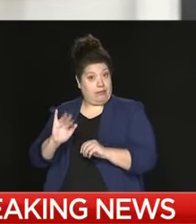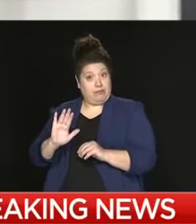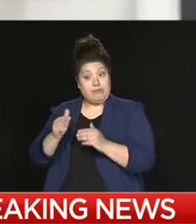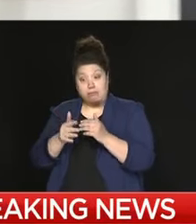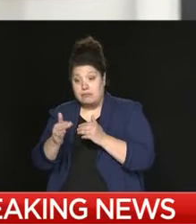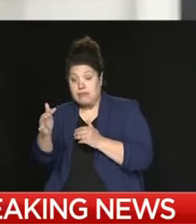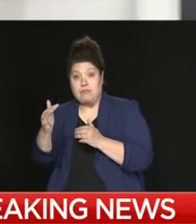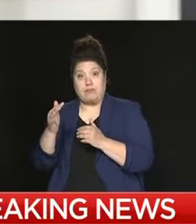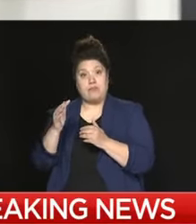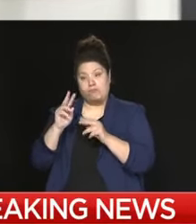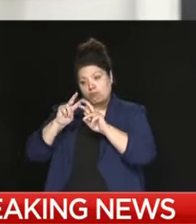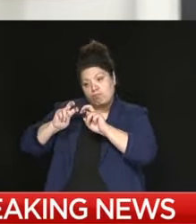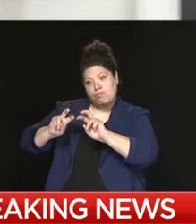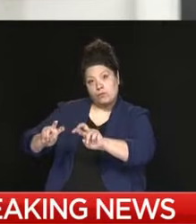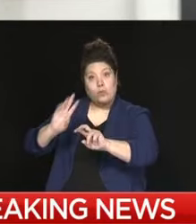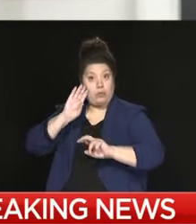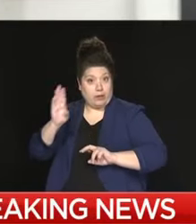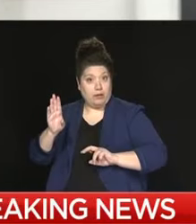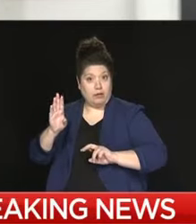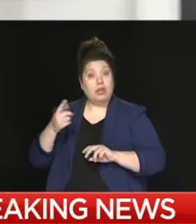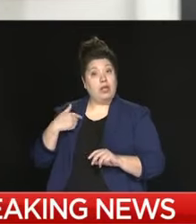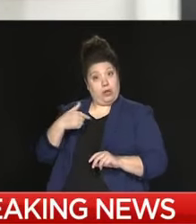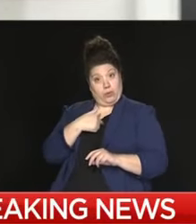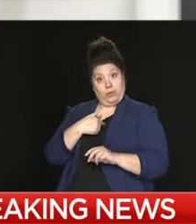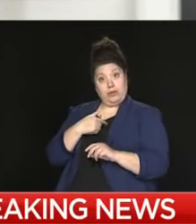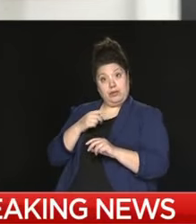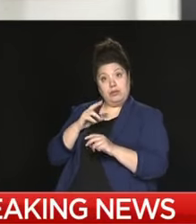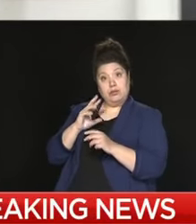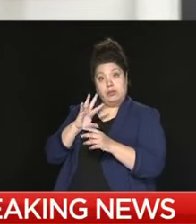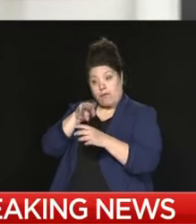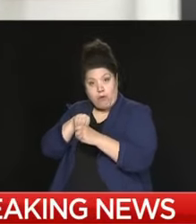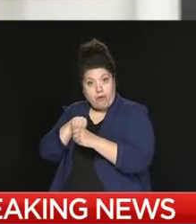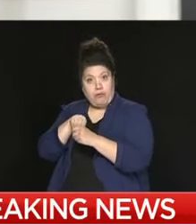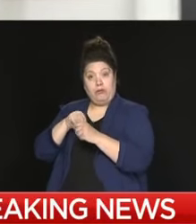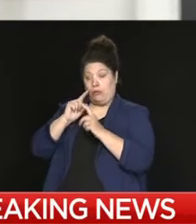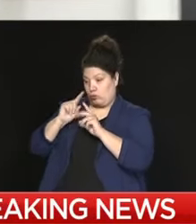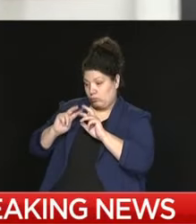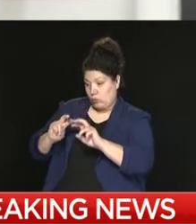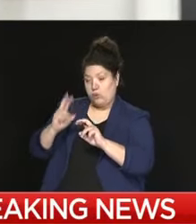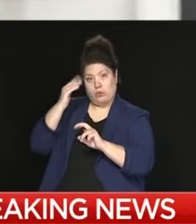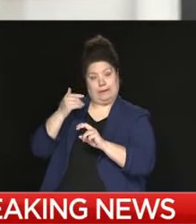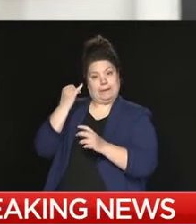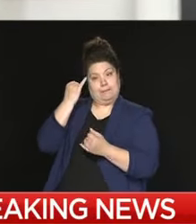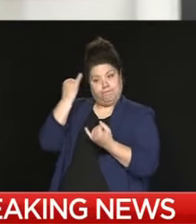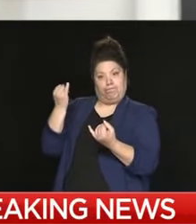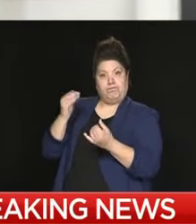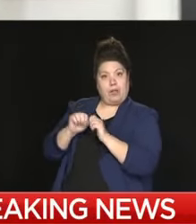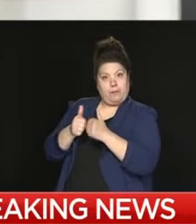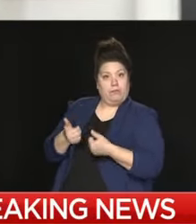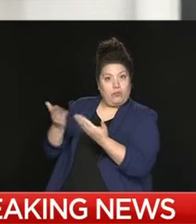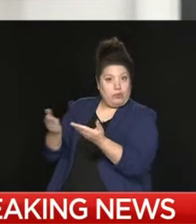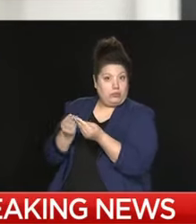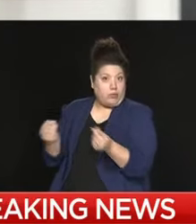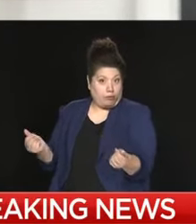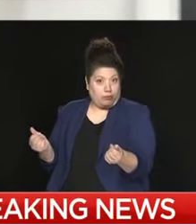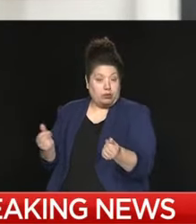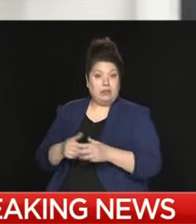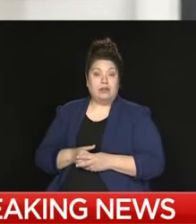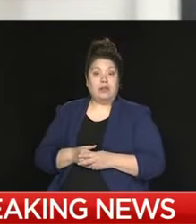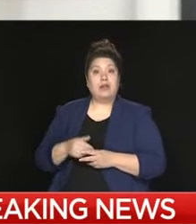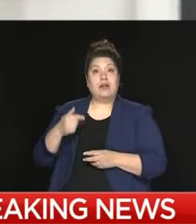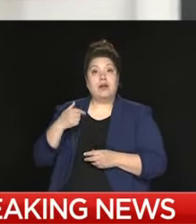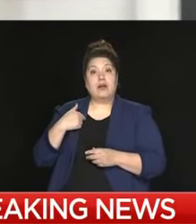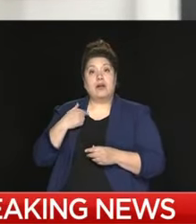We will be part of these conversations. The federal government has to be part of the solution, and we will have